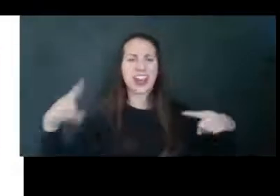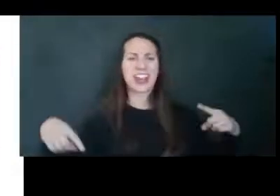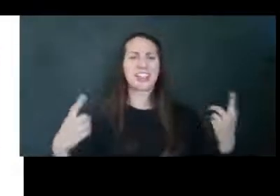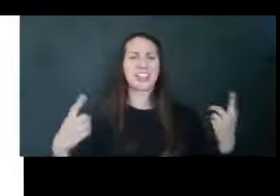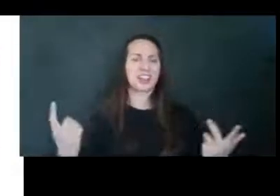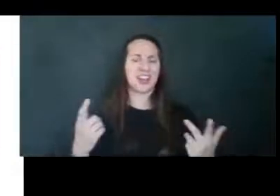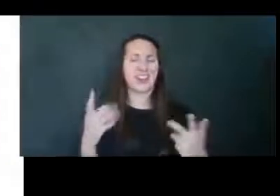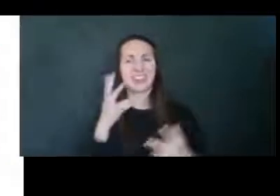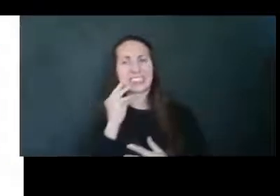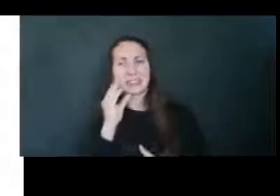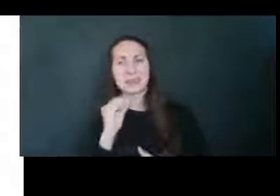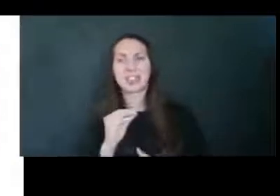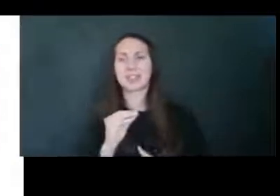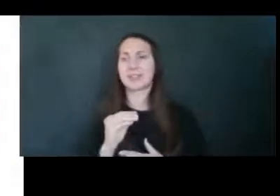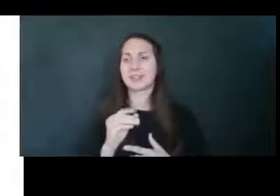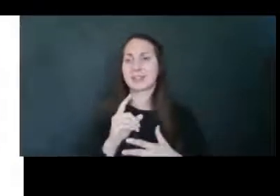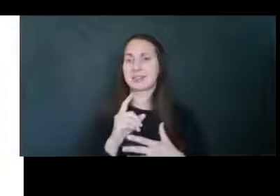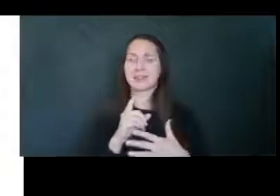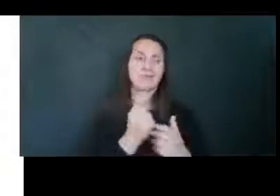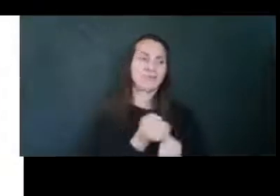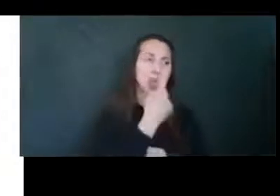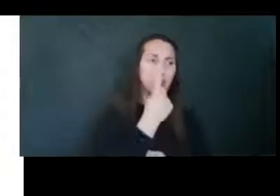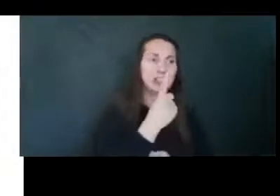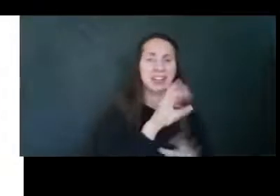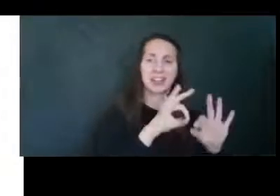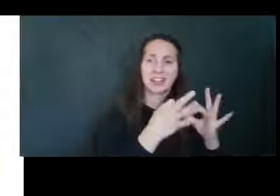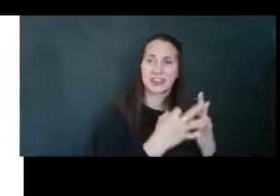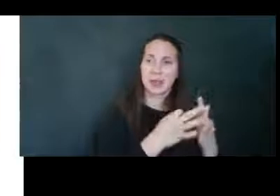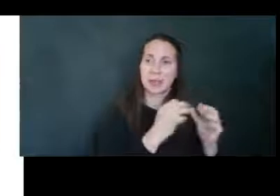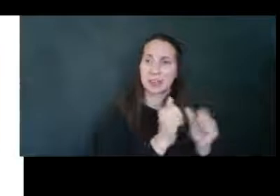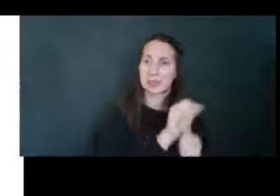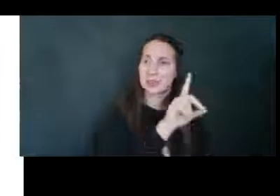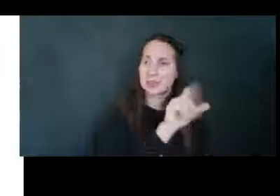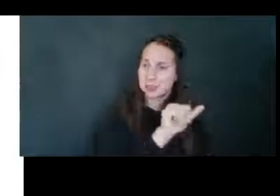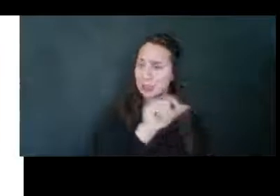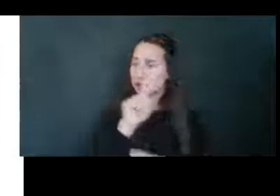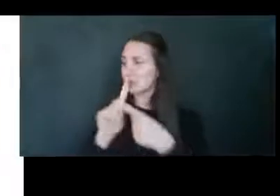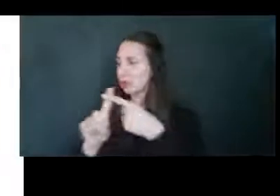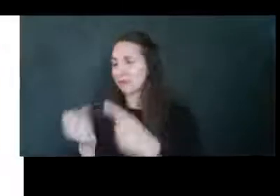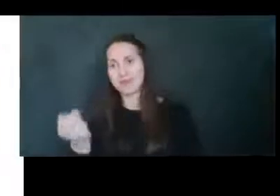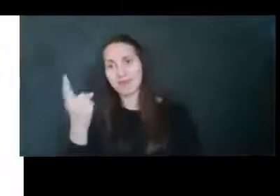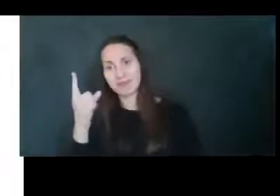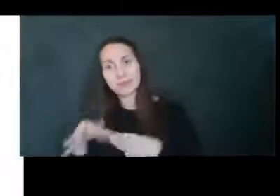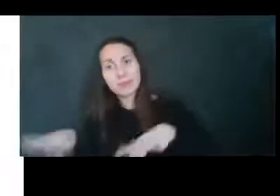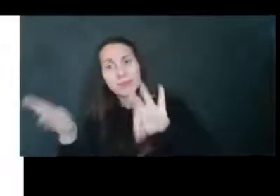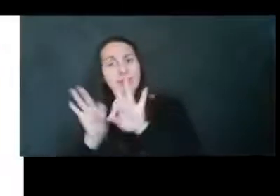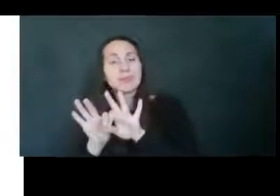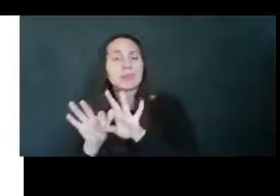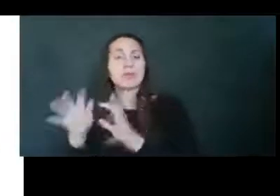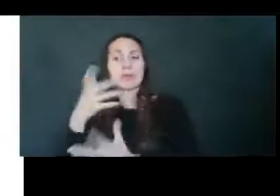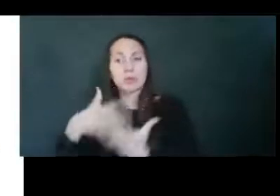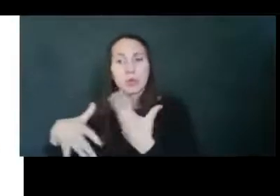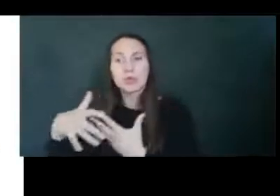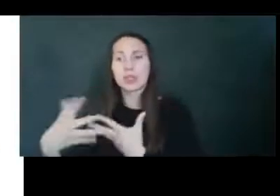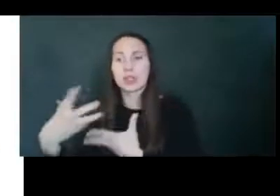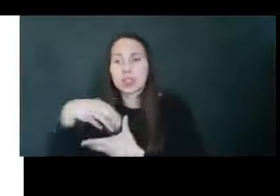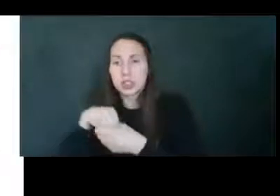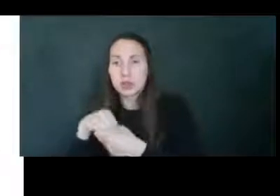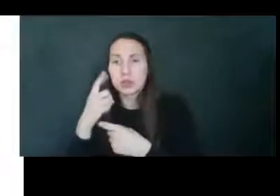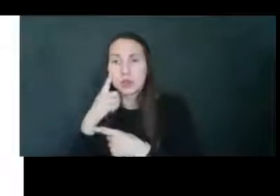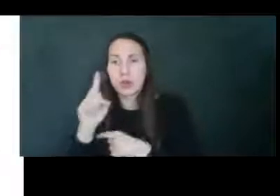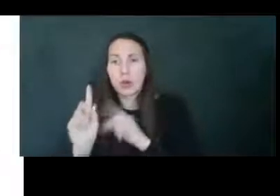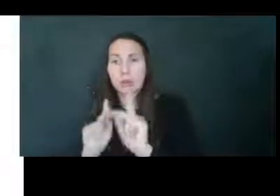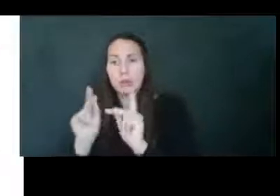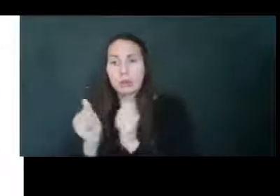families with disabilities to the importance of social and cultural inclusion of people with disabilities in